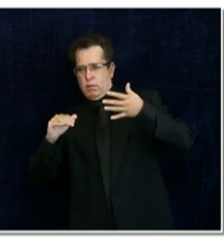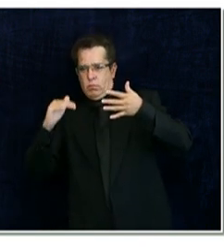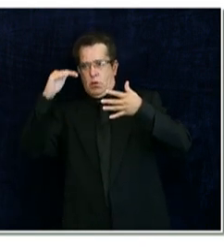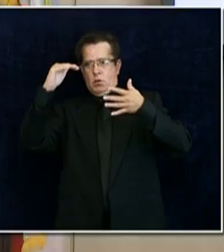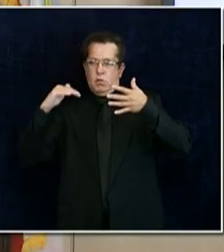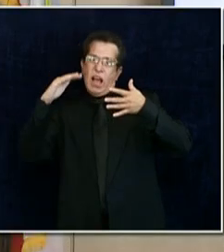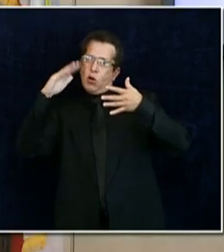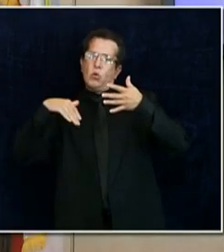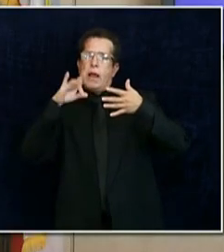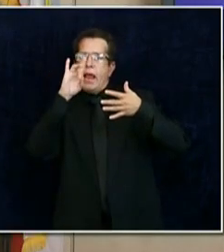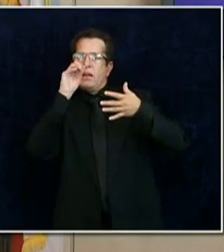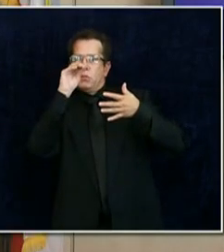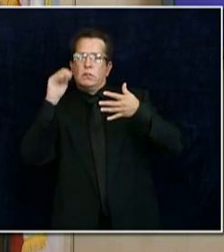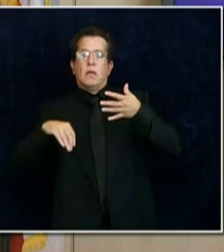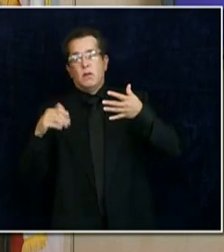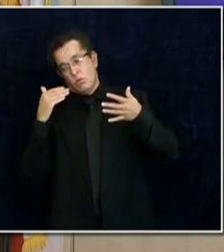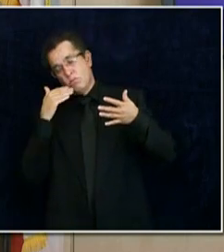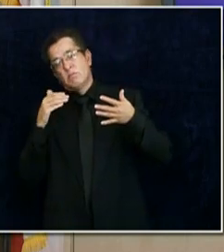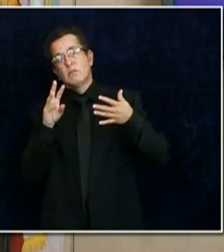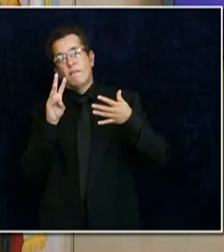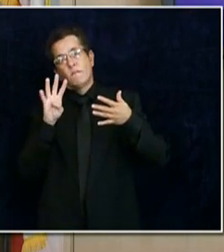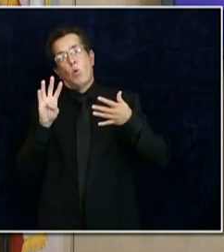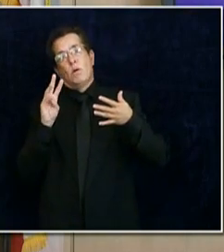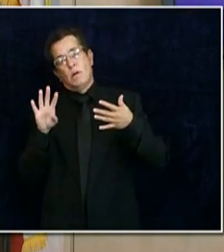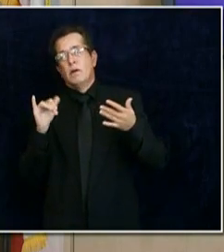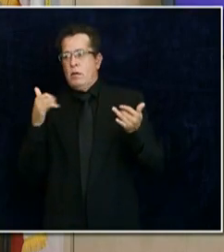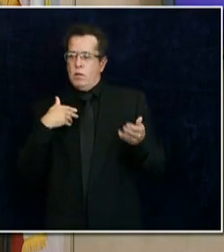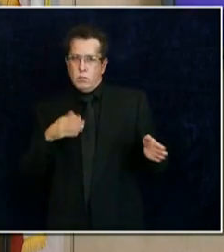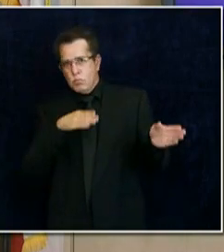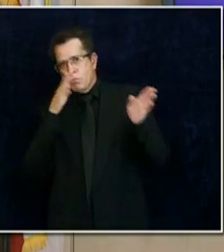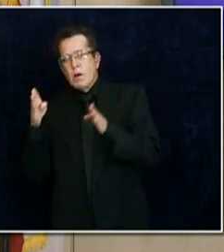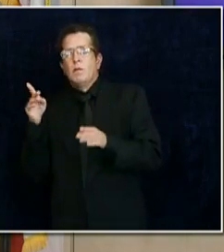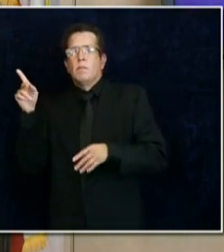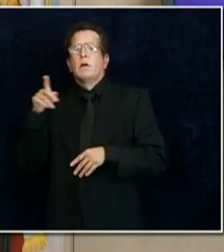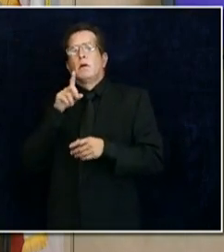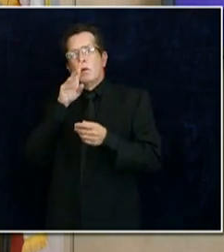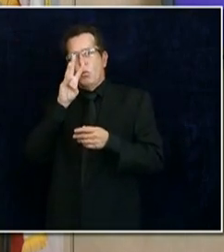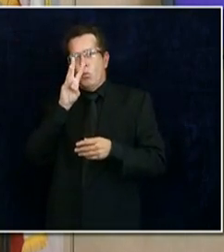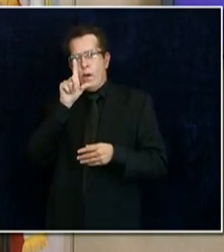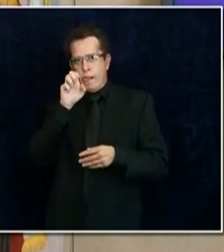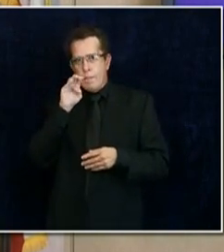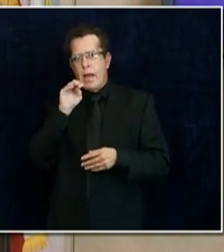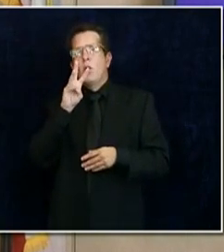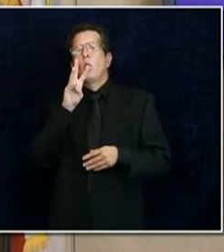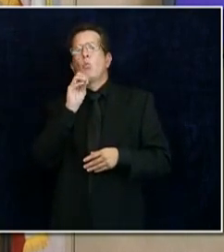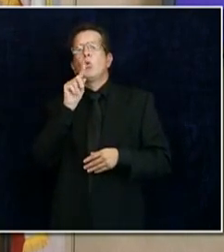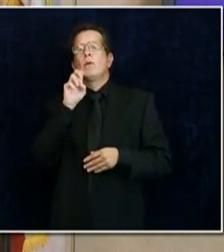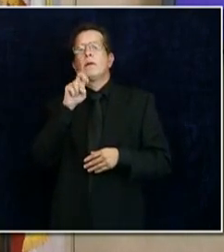occupied. That concludes my report. I'll now turn it over to Dr. Wooten for a public health officer's update.